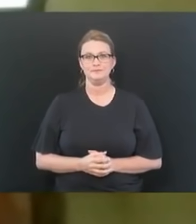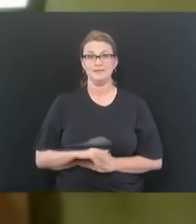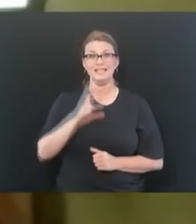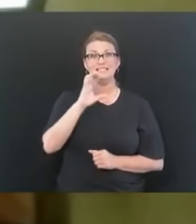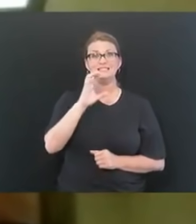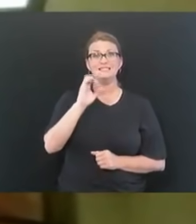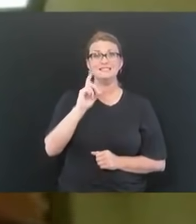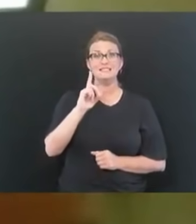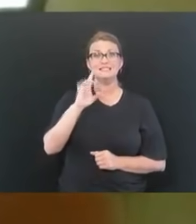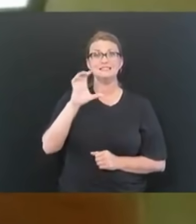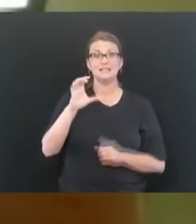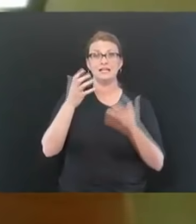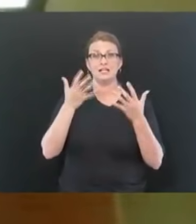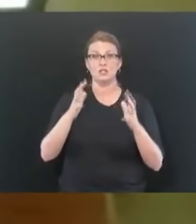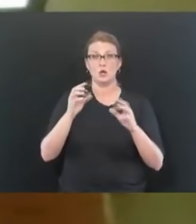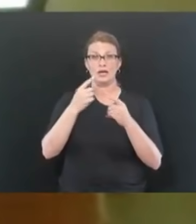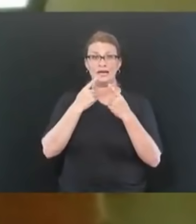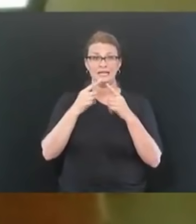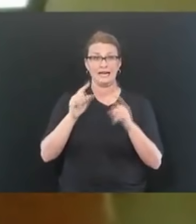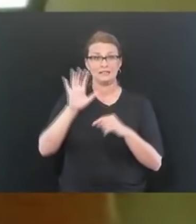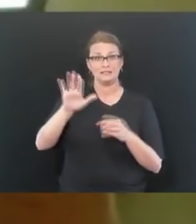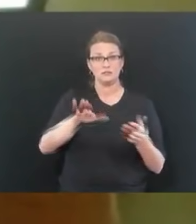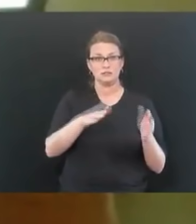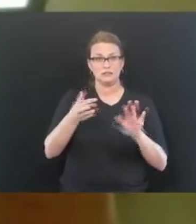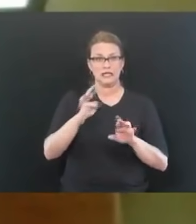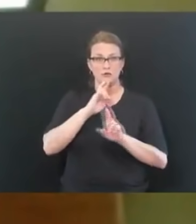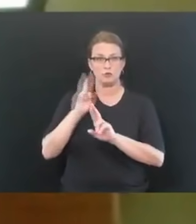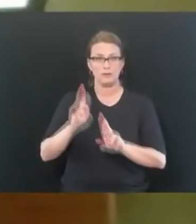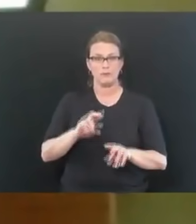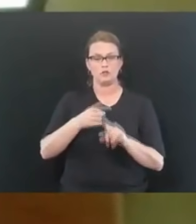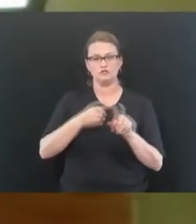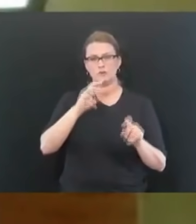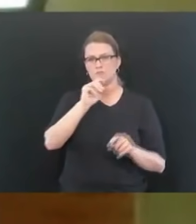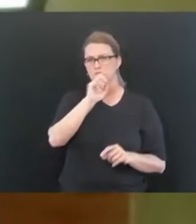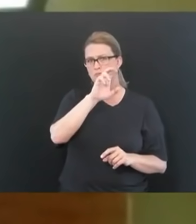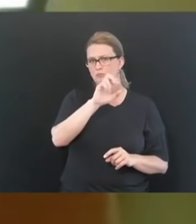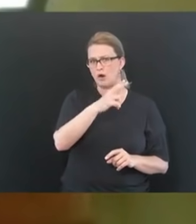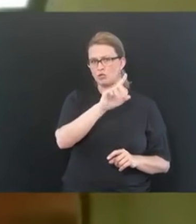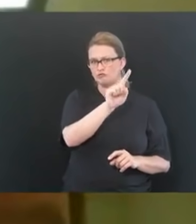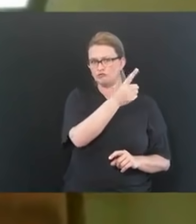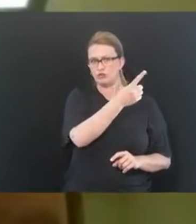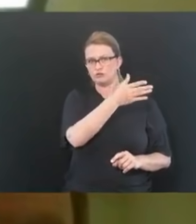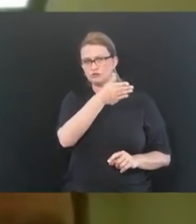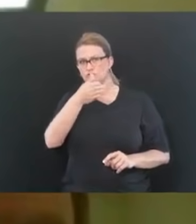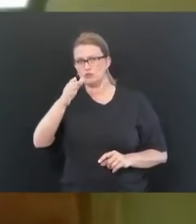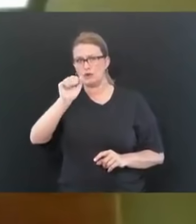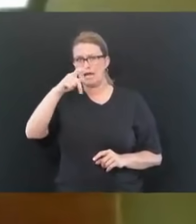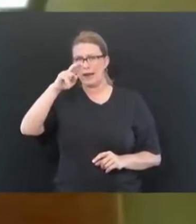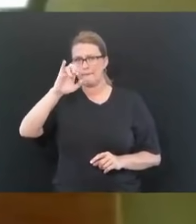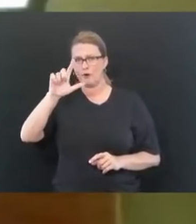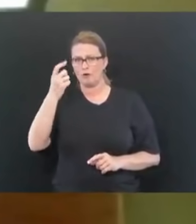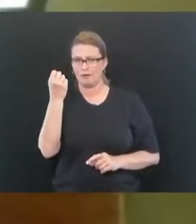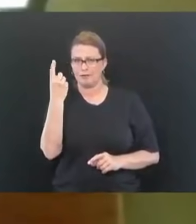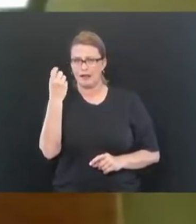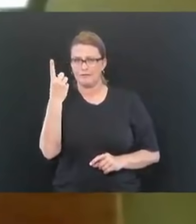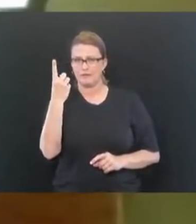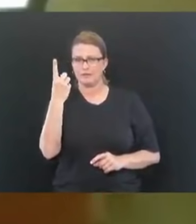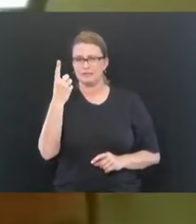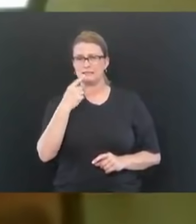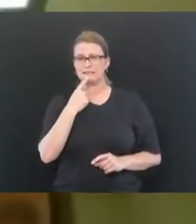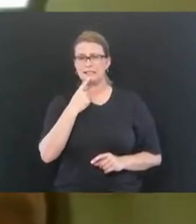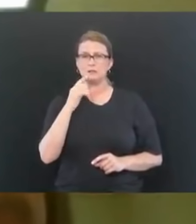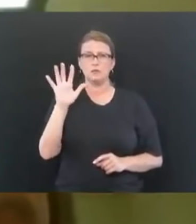excess death reports, and from March 1st through April 11th, it indicates that we've had